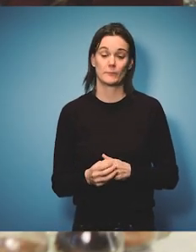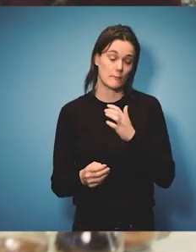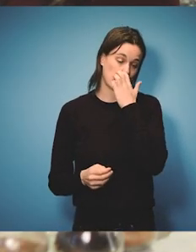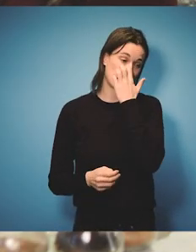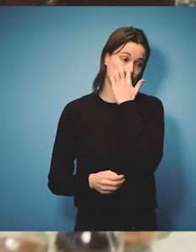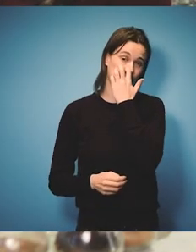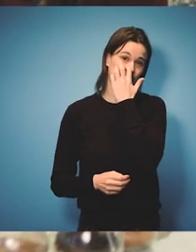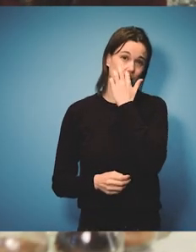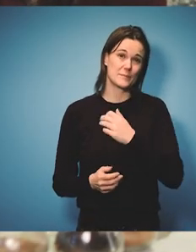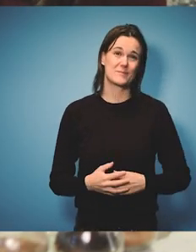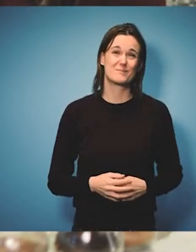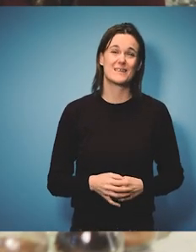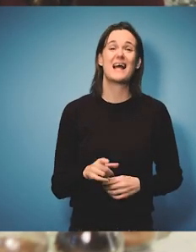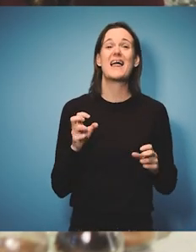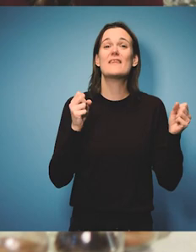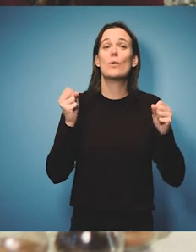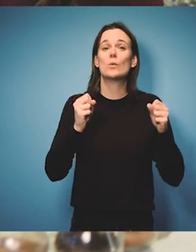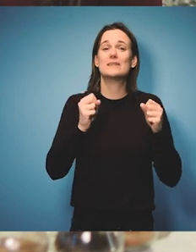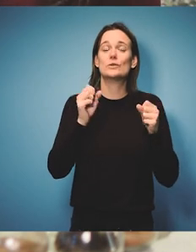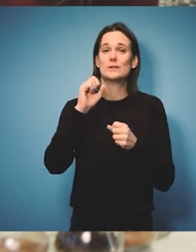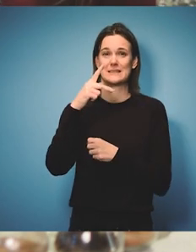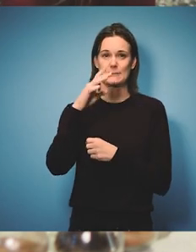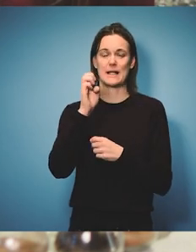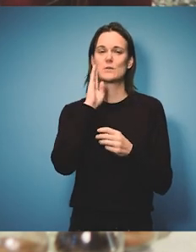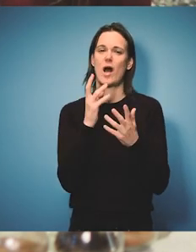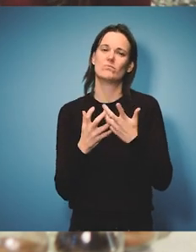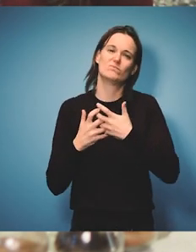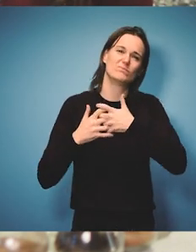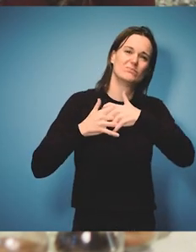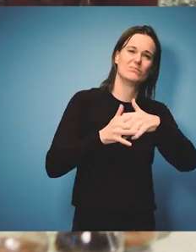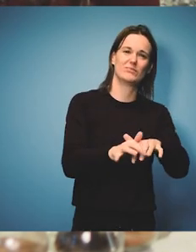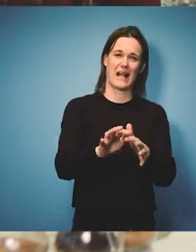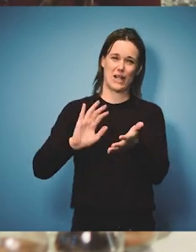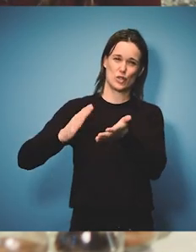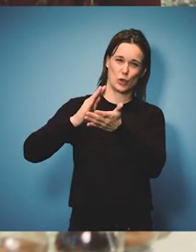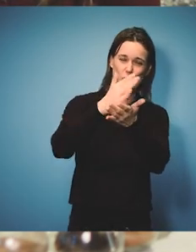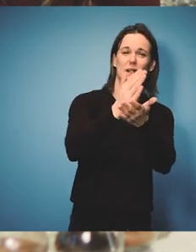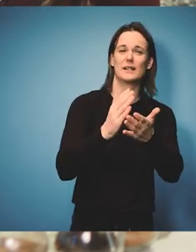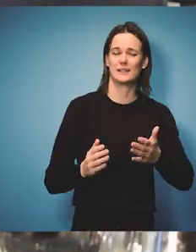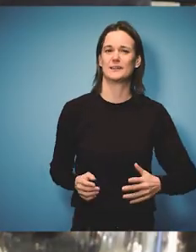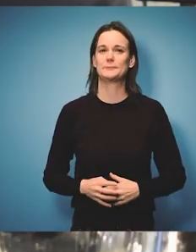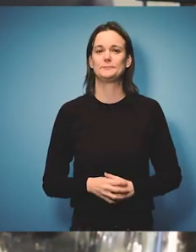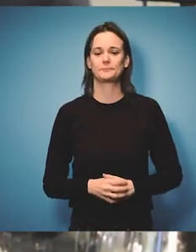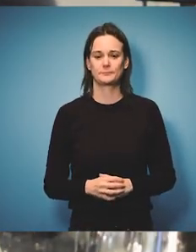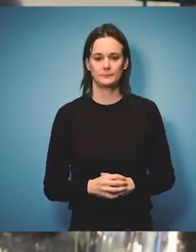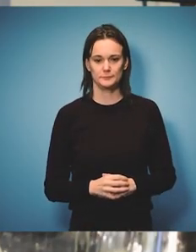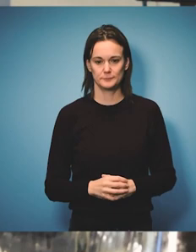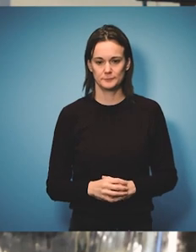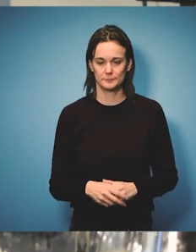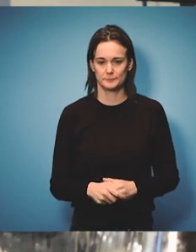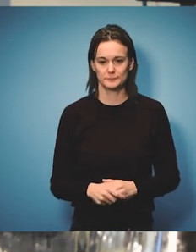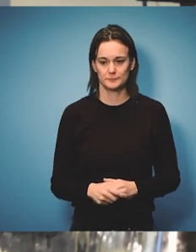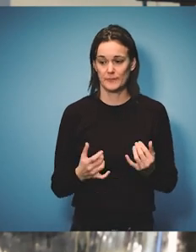this case, because we're cooking it, those winter spices really kind of incorporate nicely into the cream mixture. I'm gonna drop my eggs into